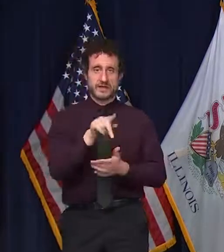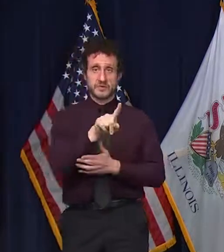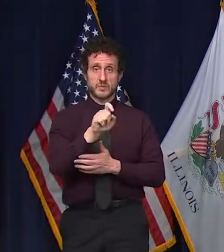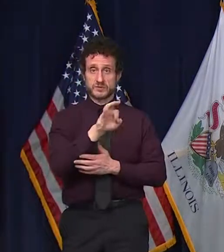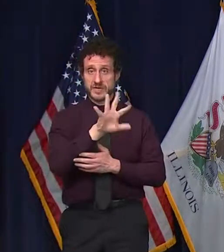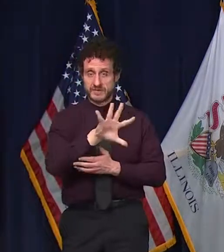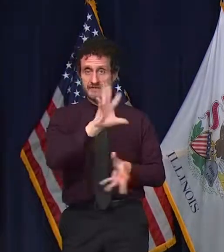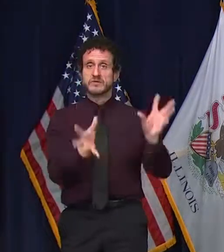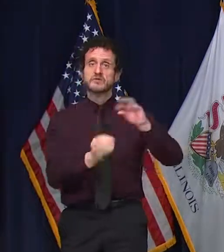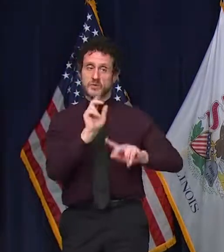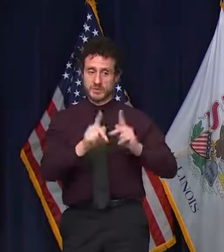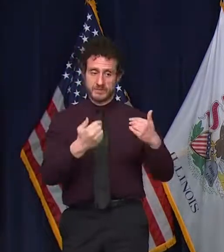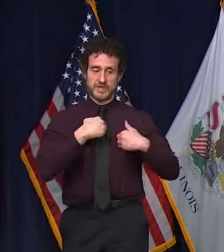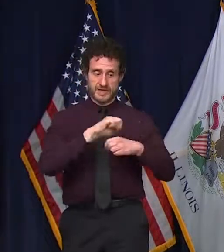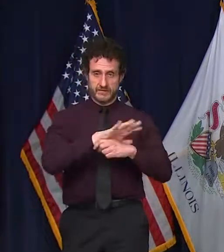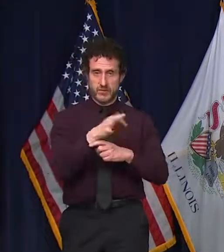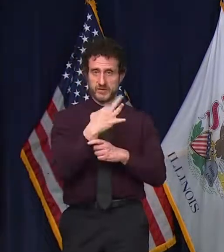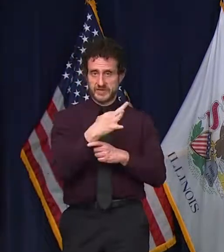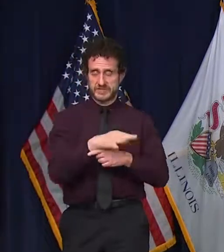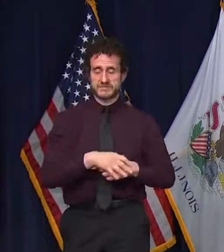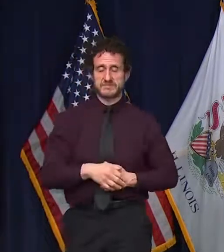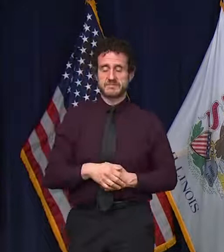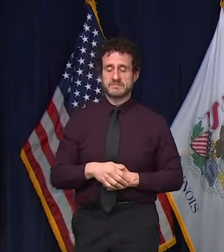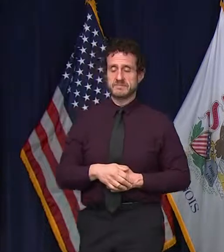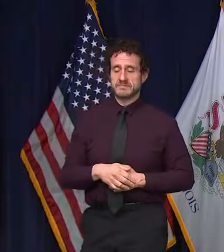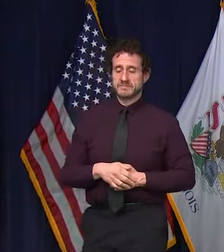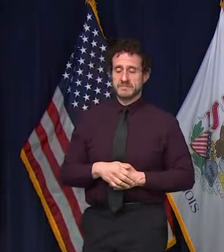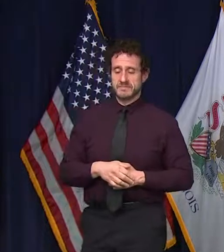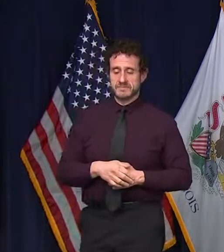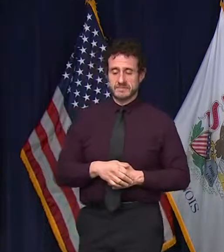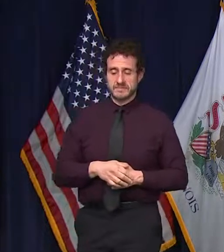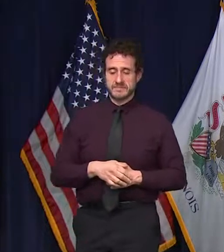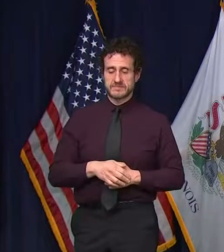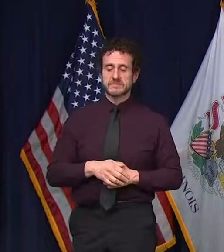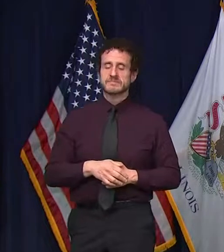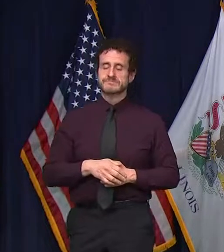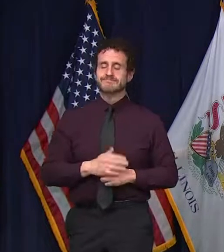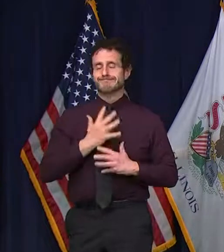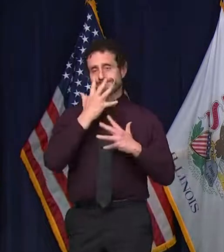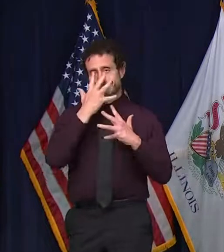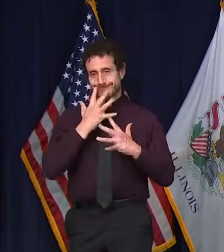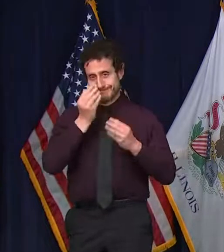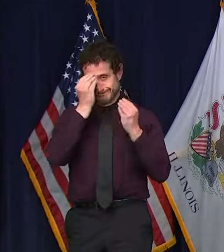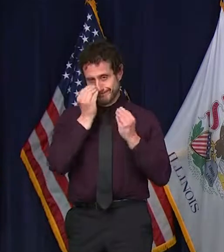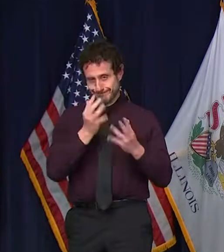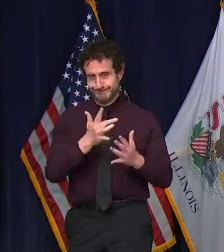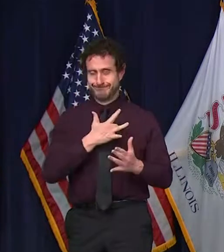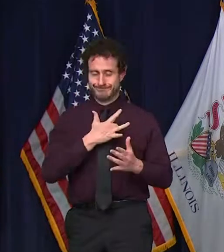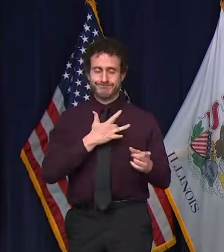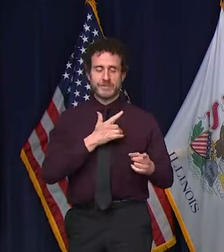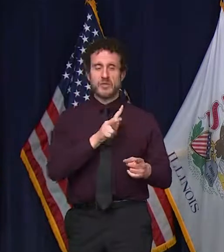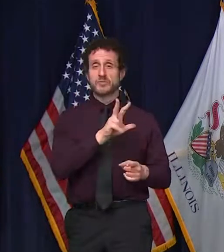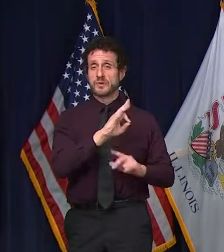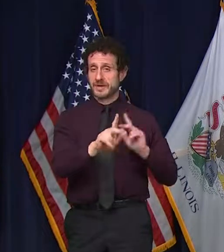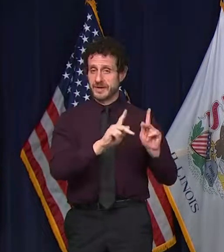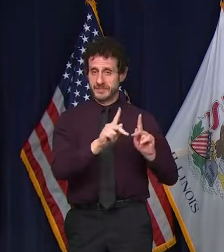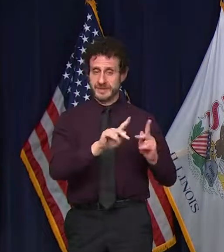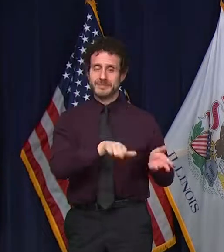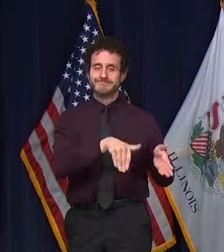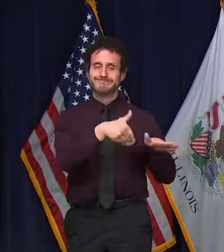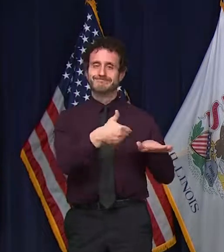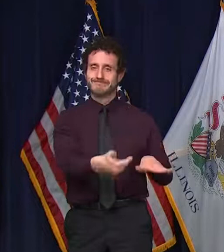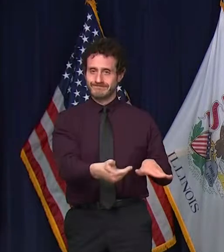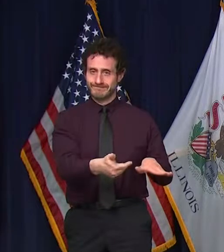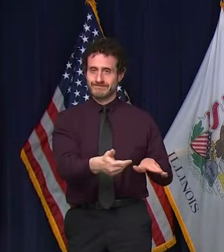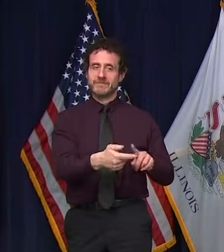113,195. This did still include the report of 39 additional individuals who lost their battle with COVID,